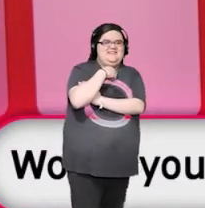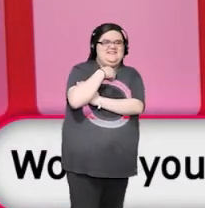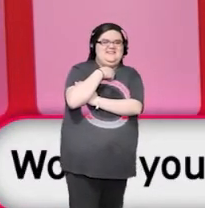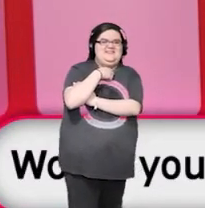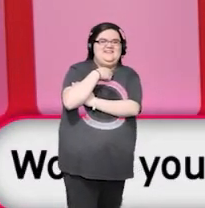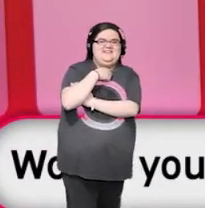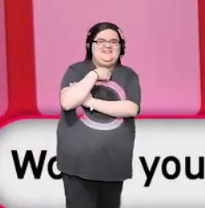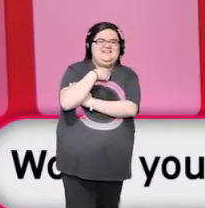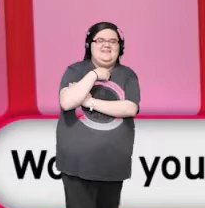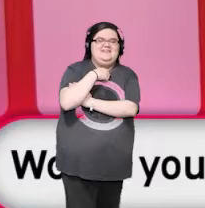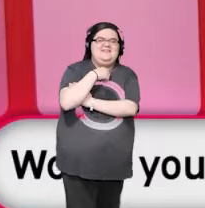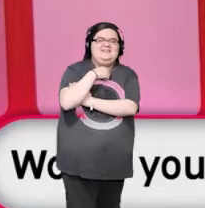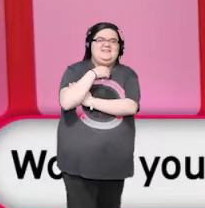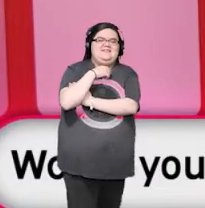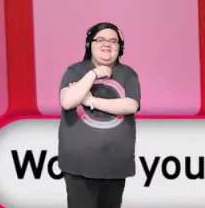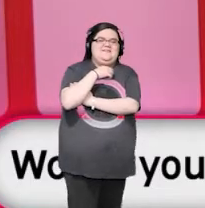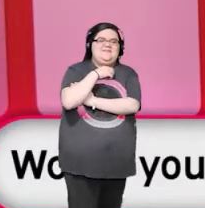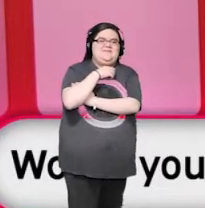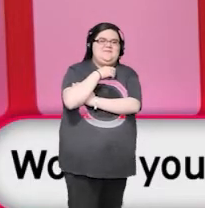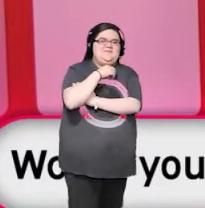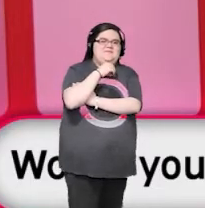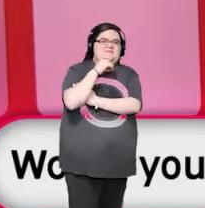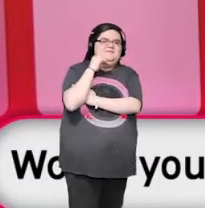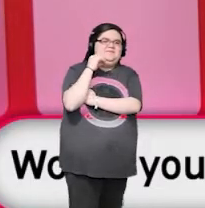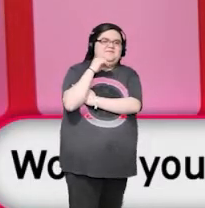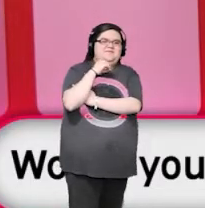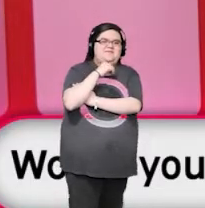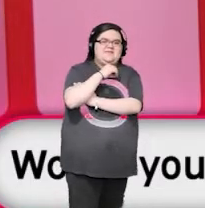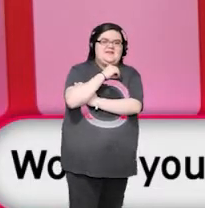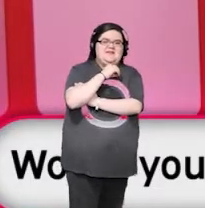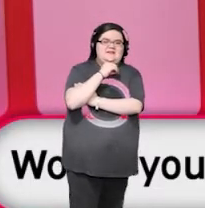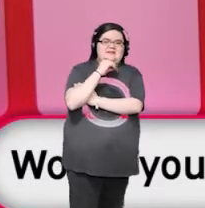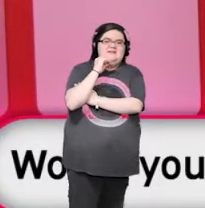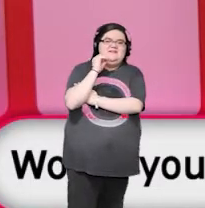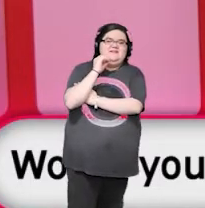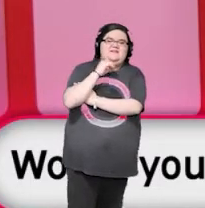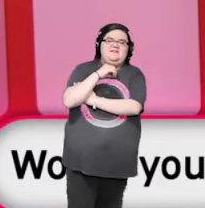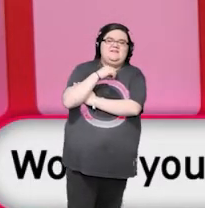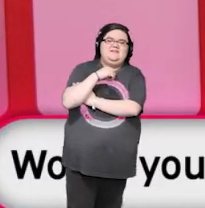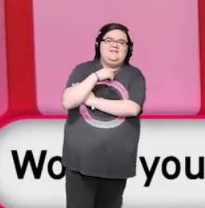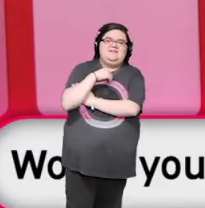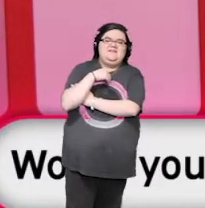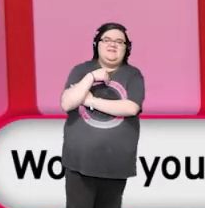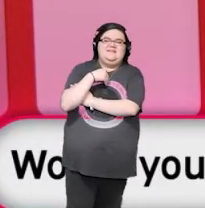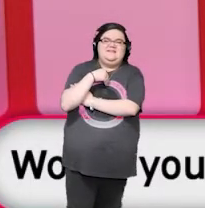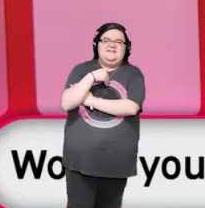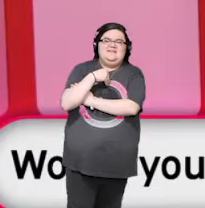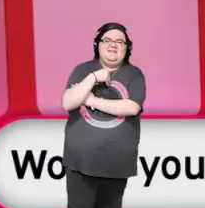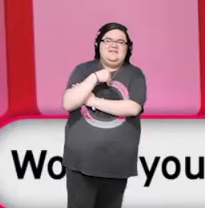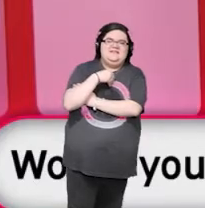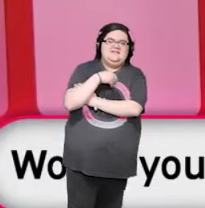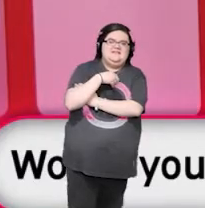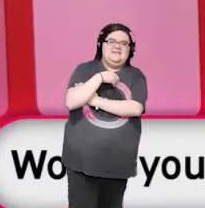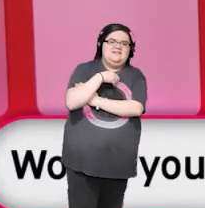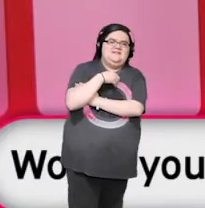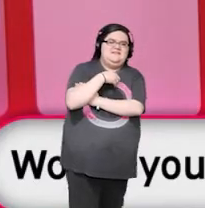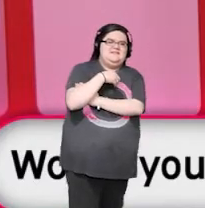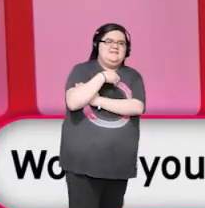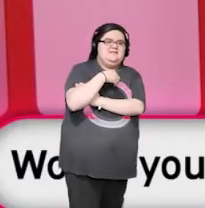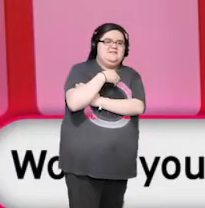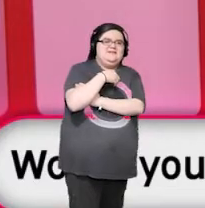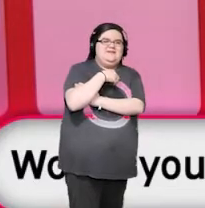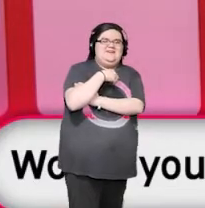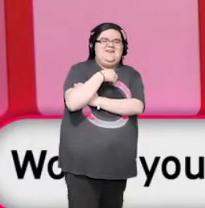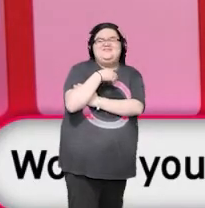away and you go, oh, fuck. You still got pre-cum in your mouth. You still know you've done everything. You got once you've got cum in your throat. No, no. You just want to say, once they cum in your mouth, they belong to you. I've